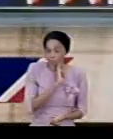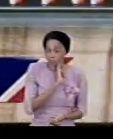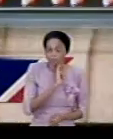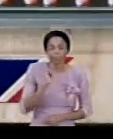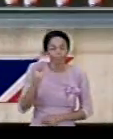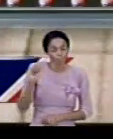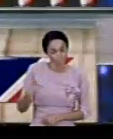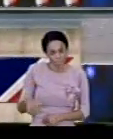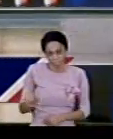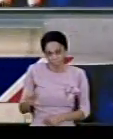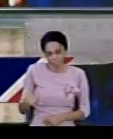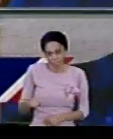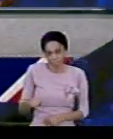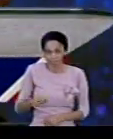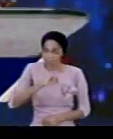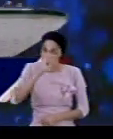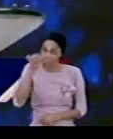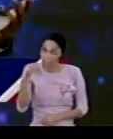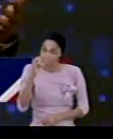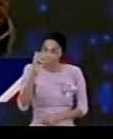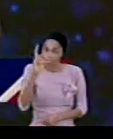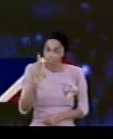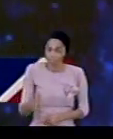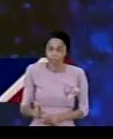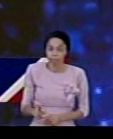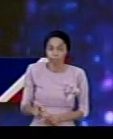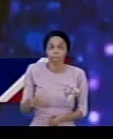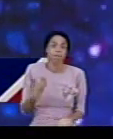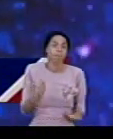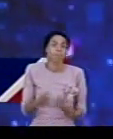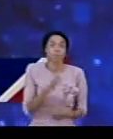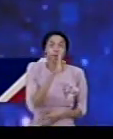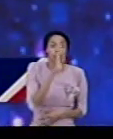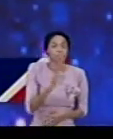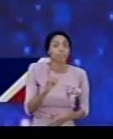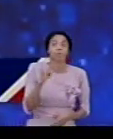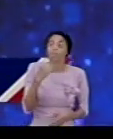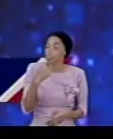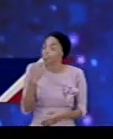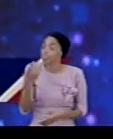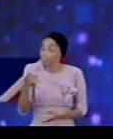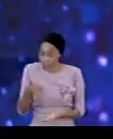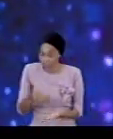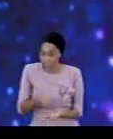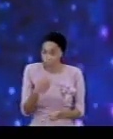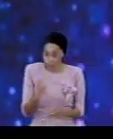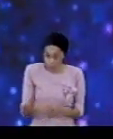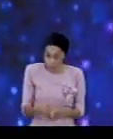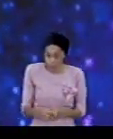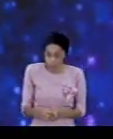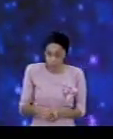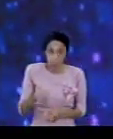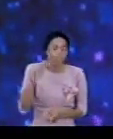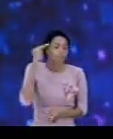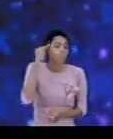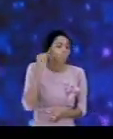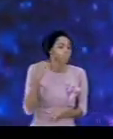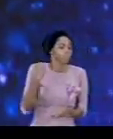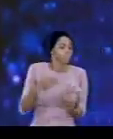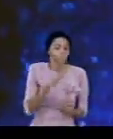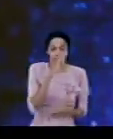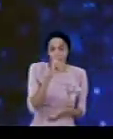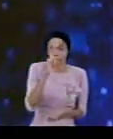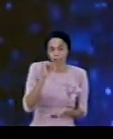Yes, Jeremiah might be the one that utters the words. Moses might be the